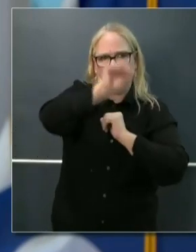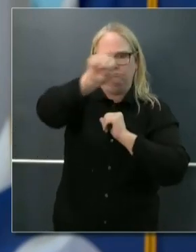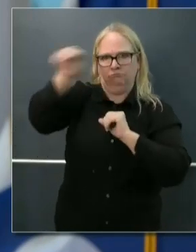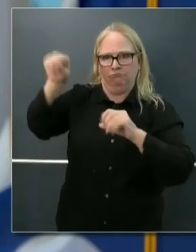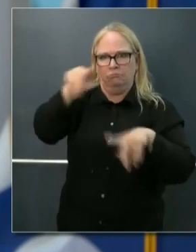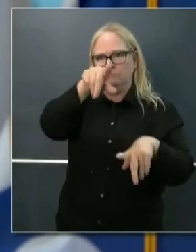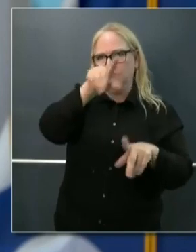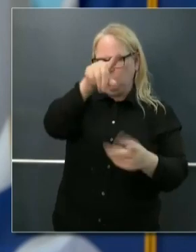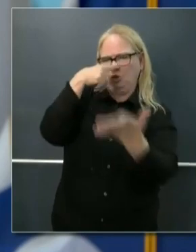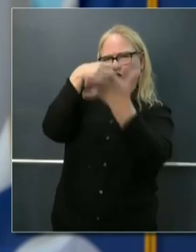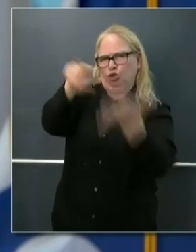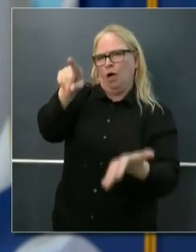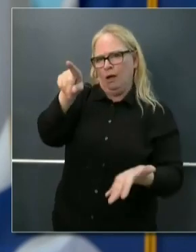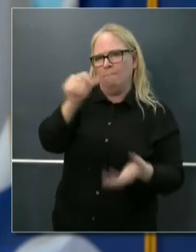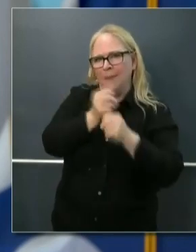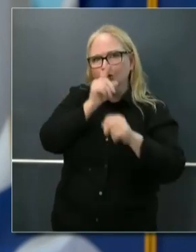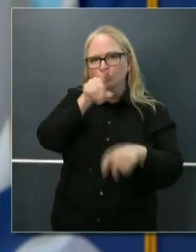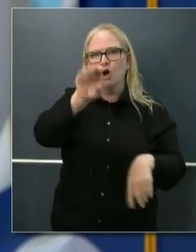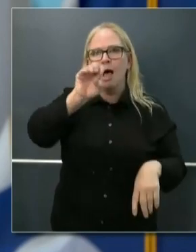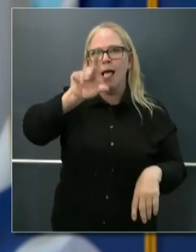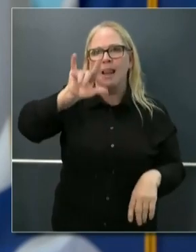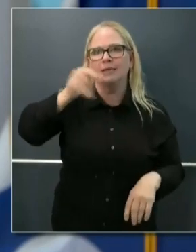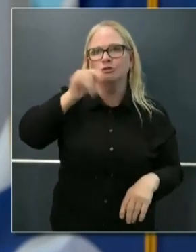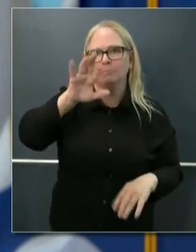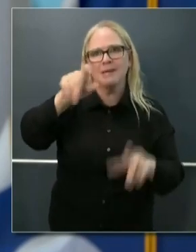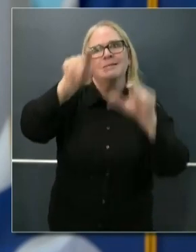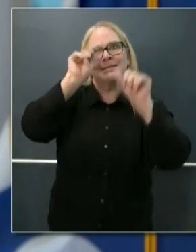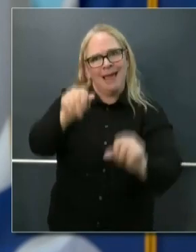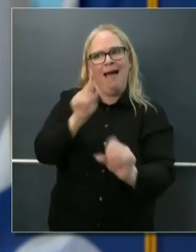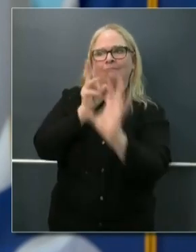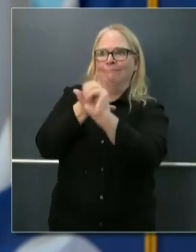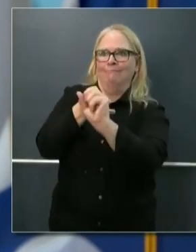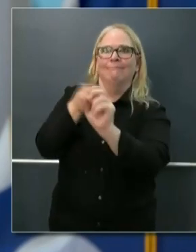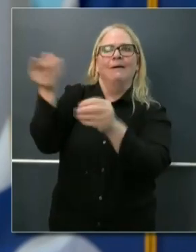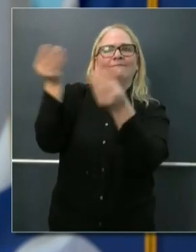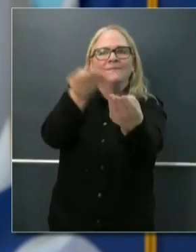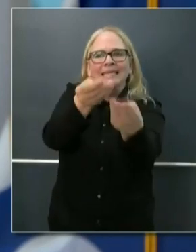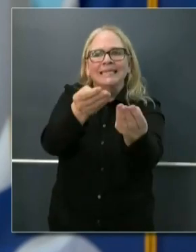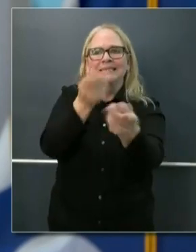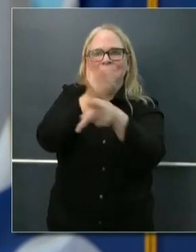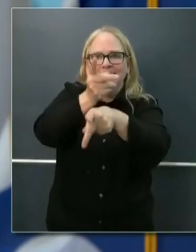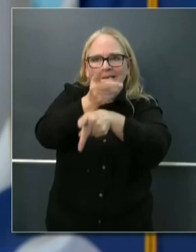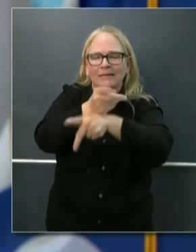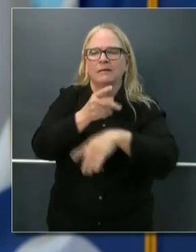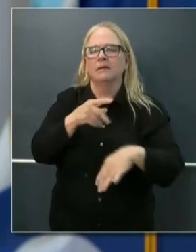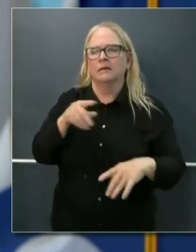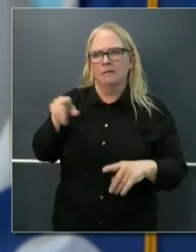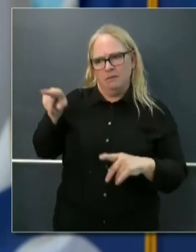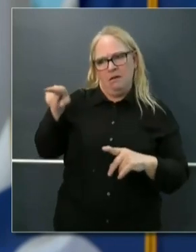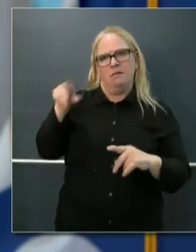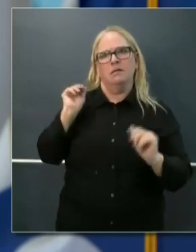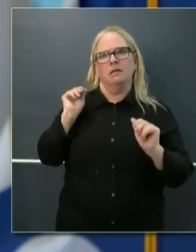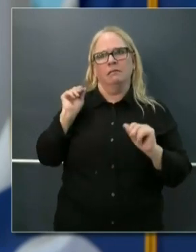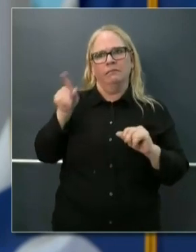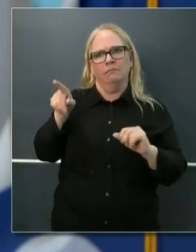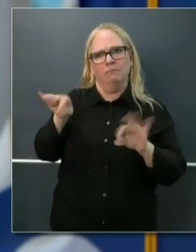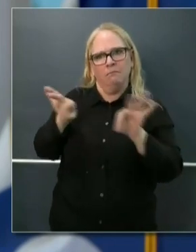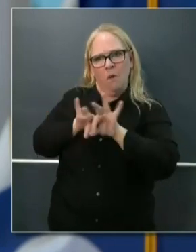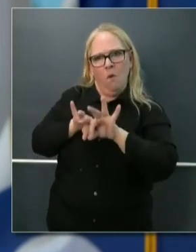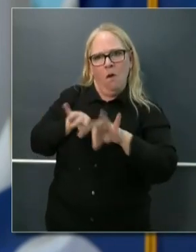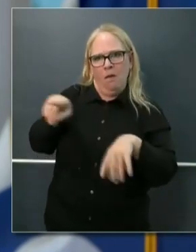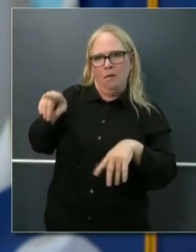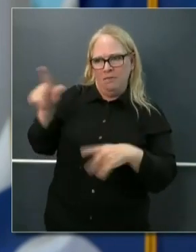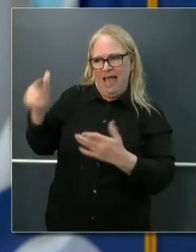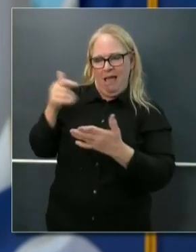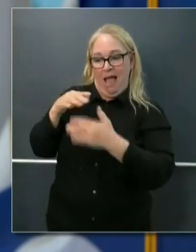for other programs or not getting support. Meals on Wheels can only do so much. So this is a variant on the incredible work Meals